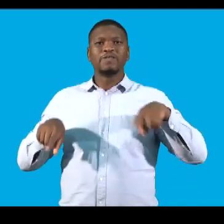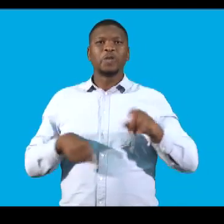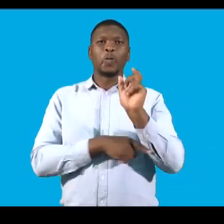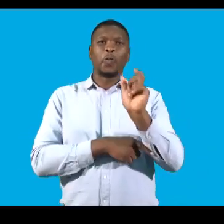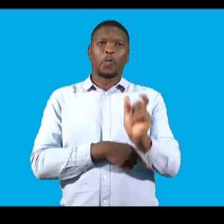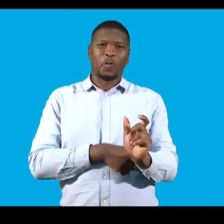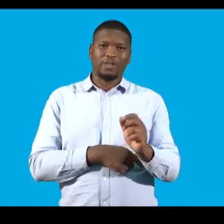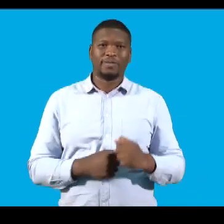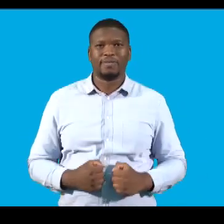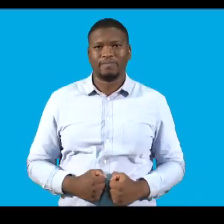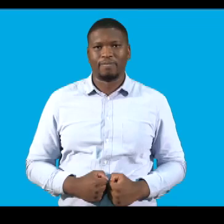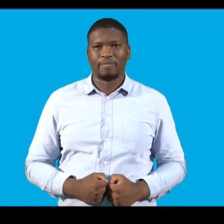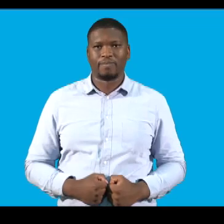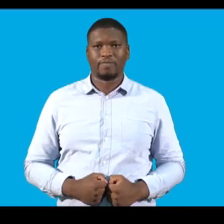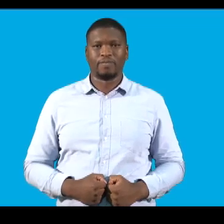specific diction.